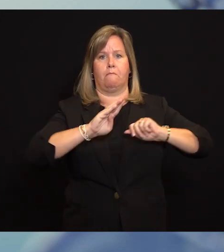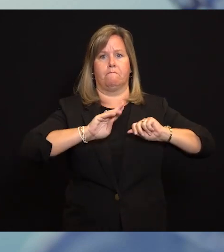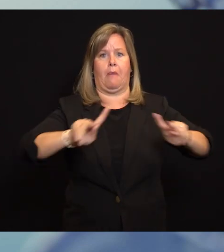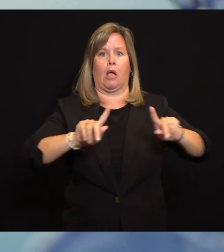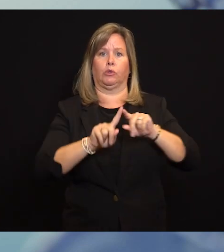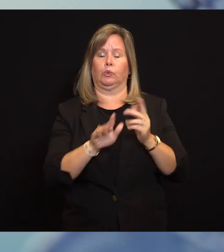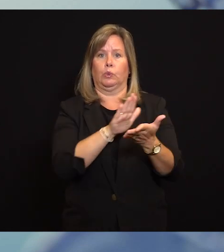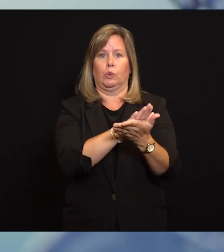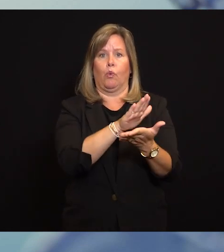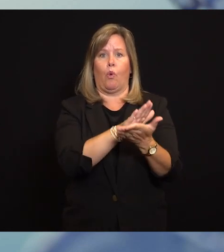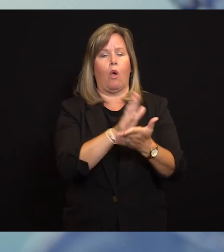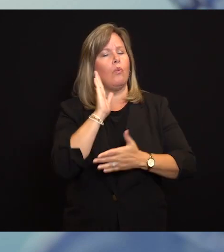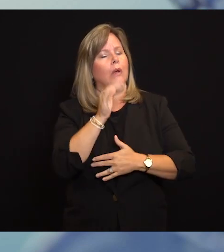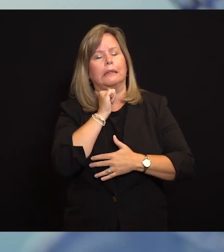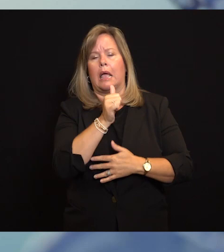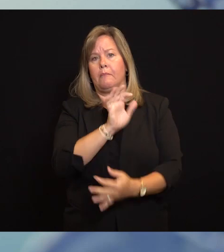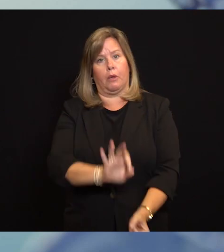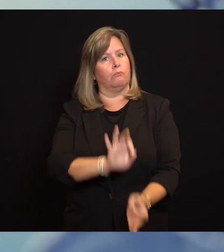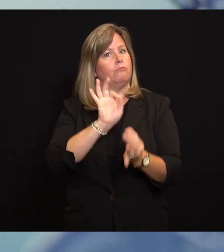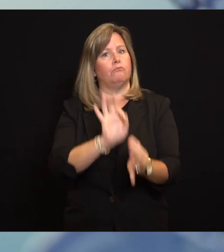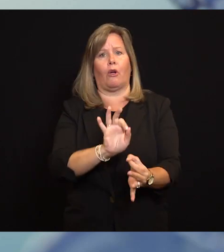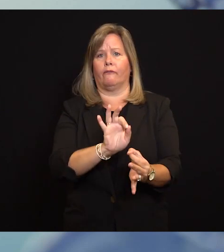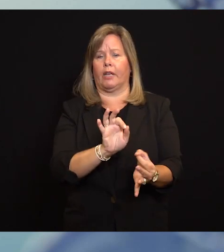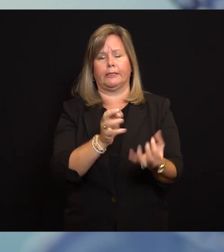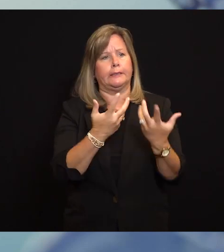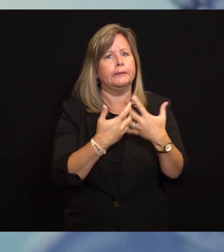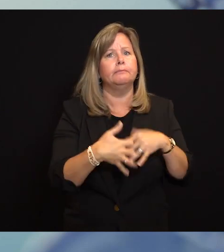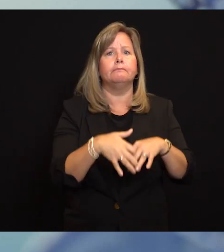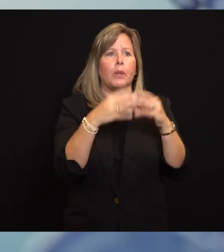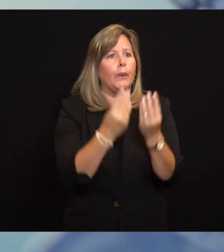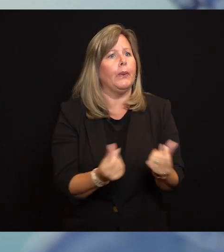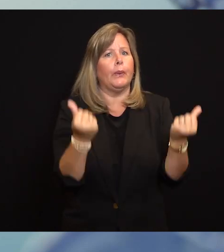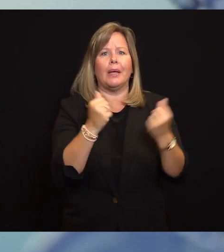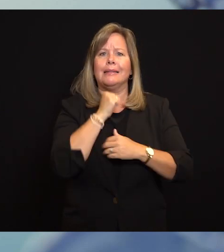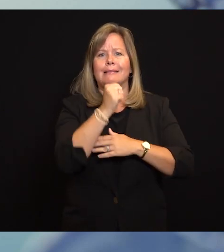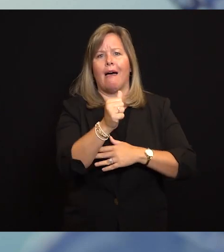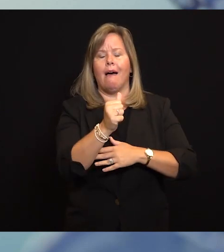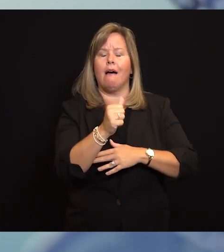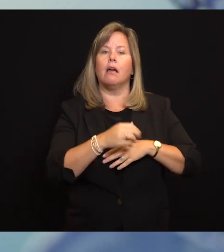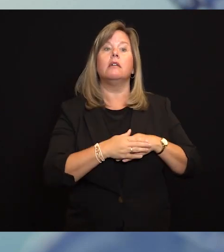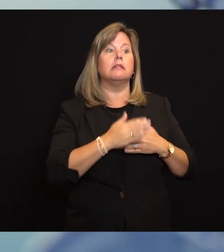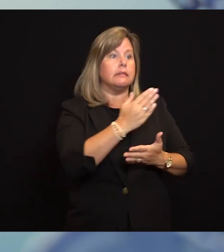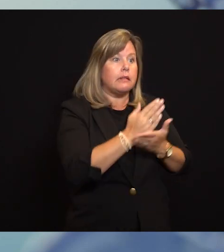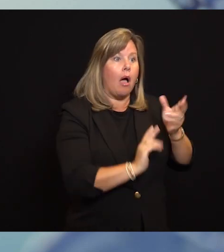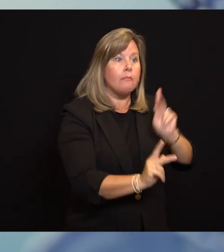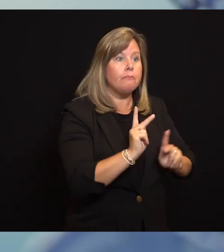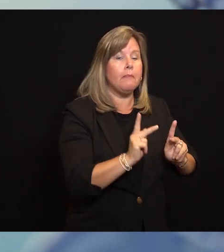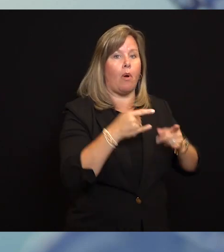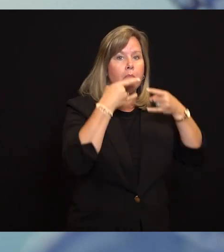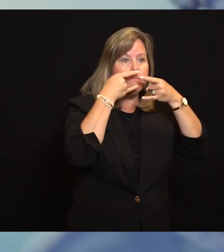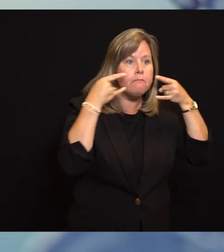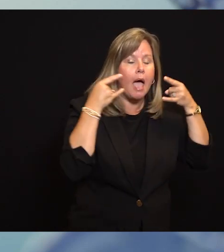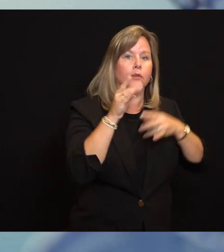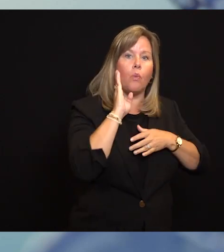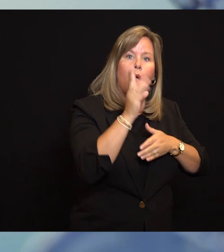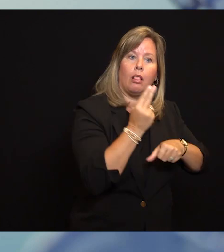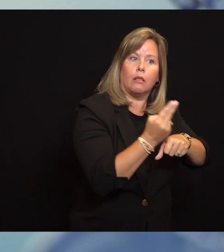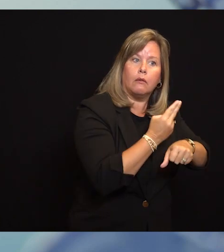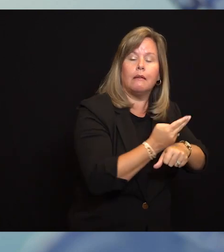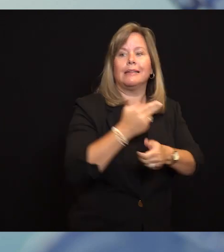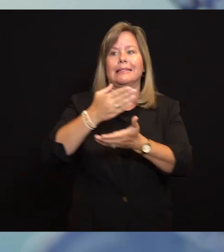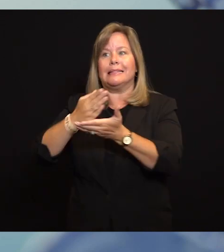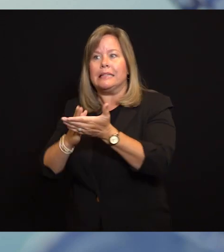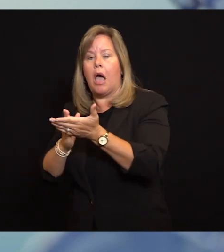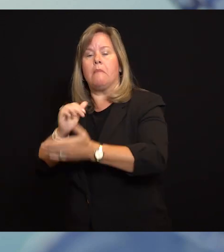imperfect. And we're going to see people that many are wearing masks, some that are not wearing masks. And I want to encourage